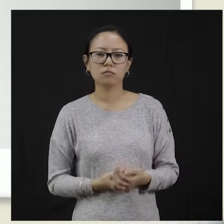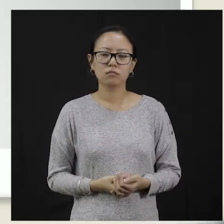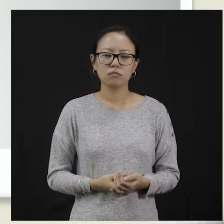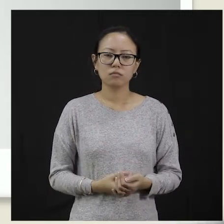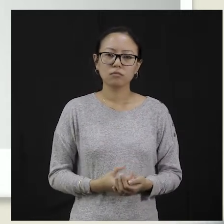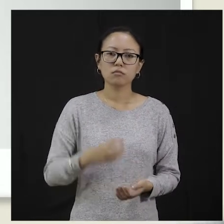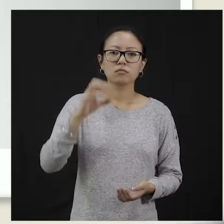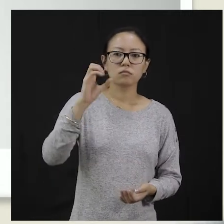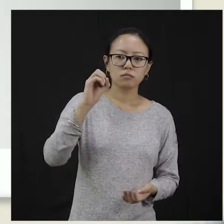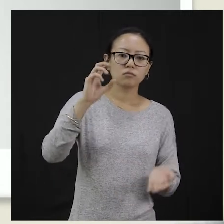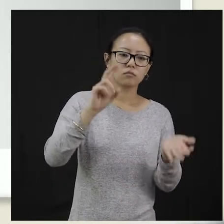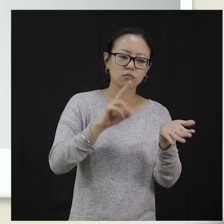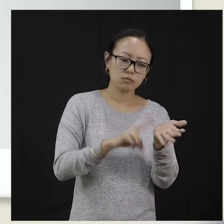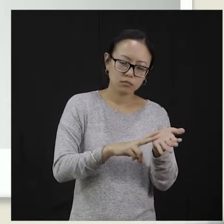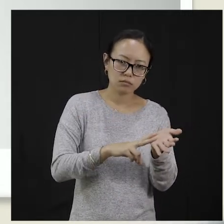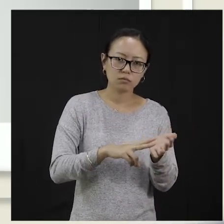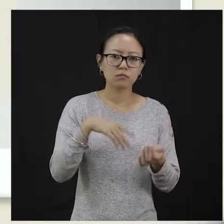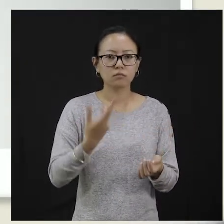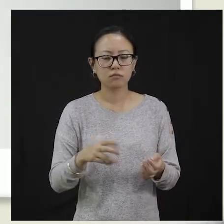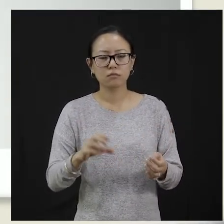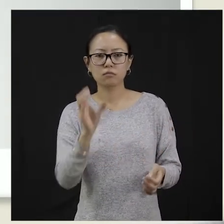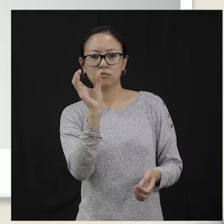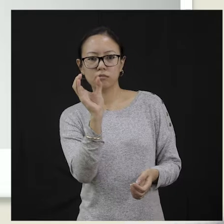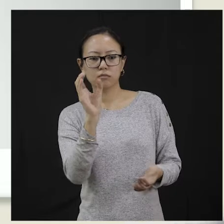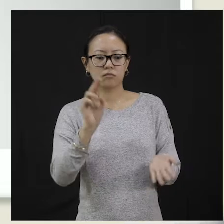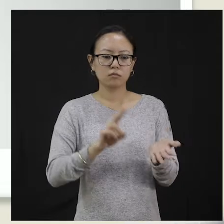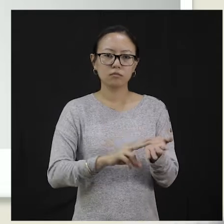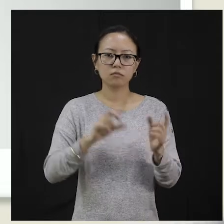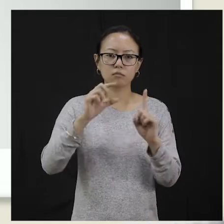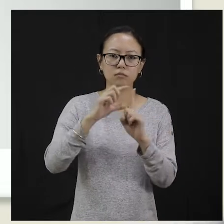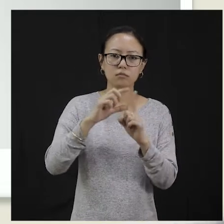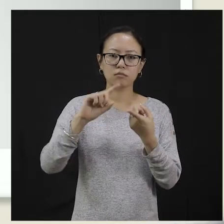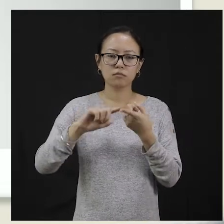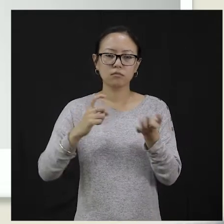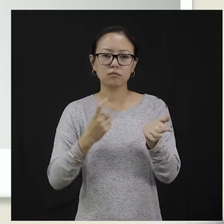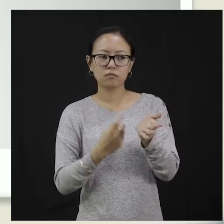U-N-D-E-R, under. Okay? Then look here.